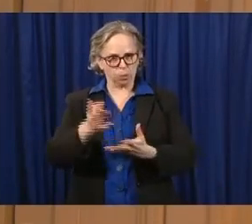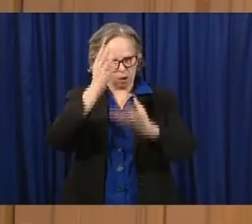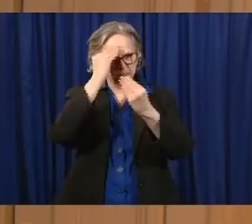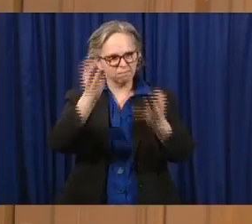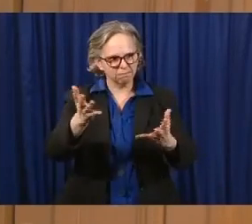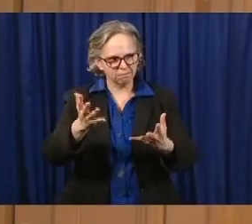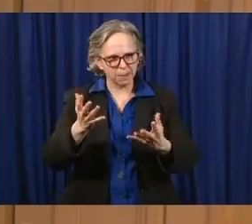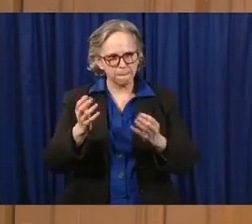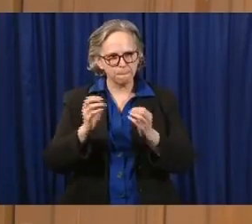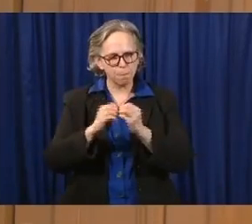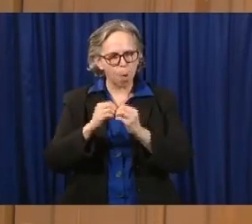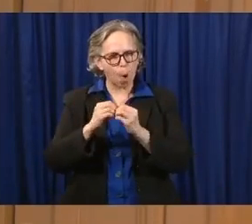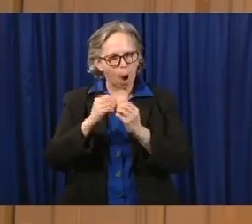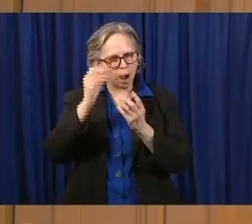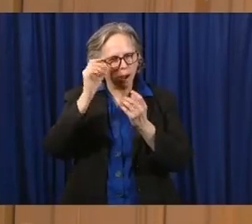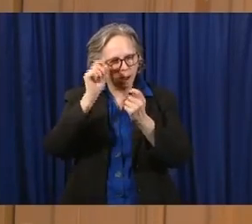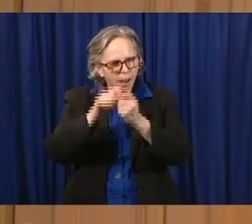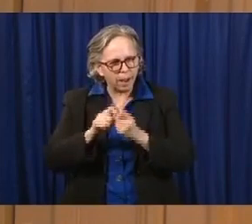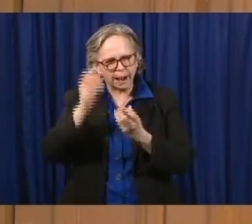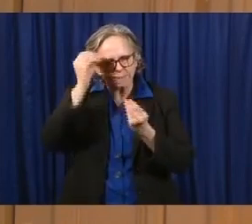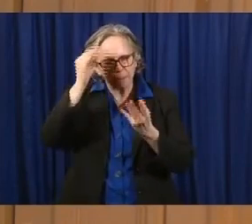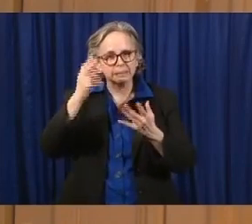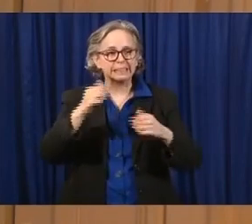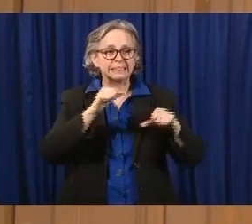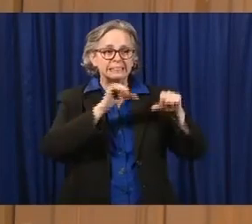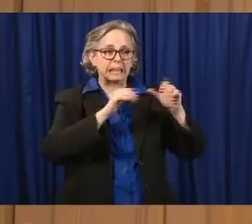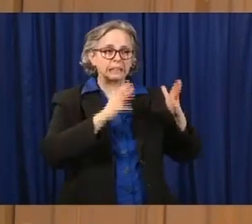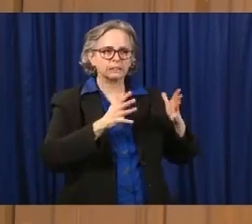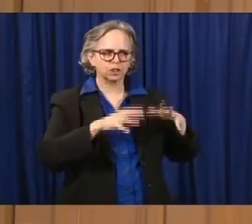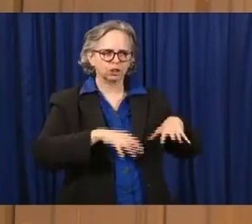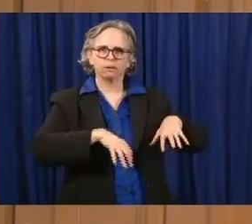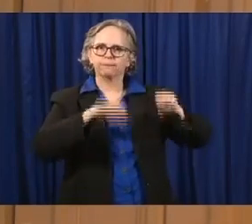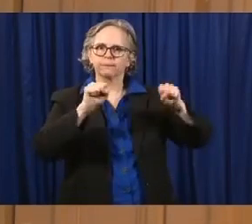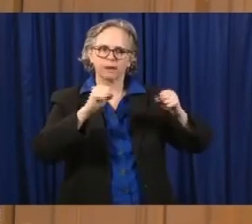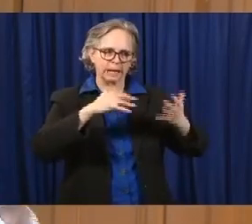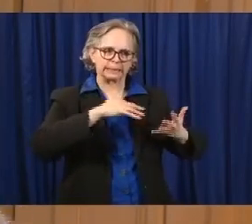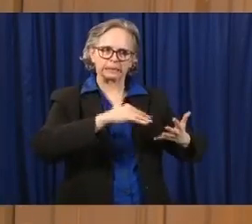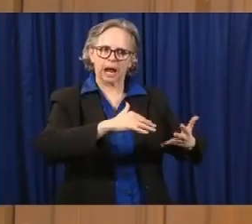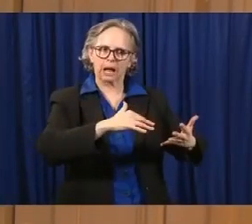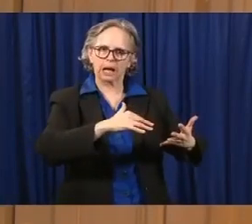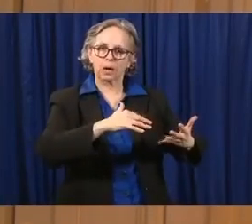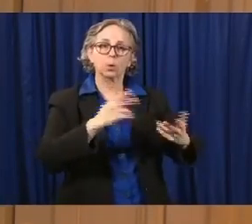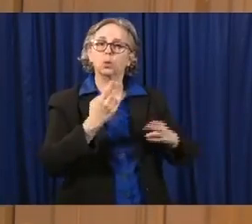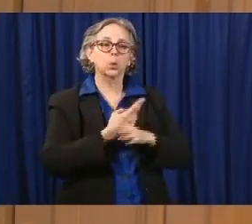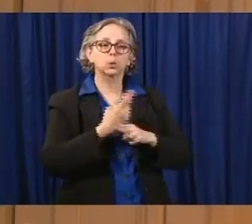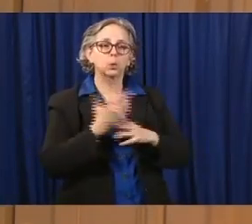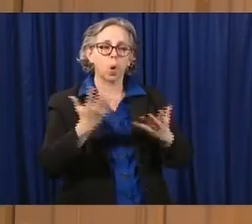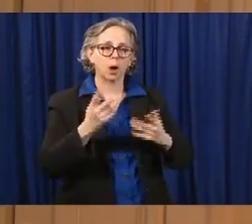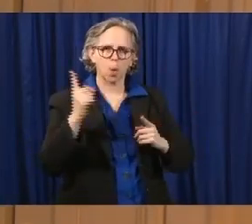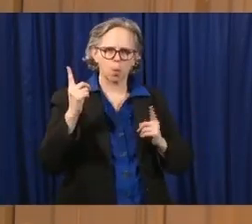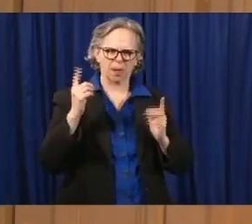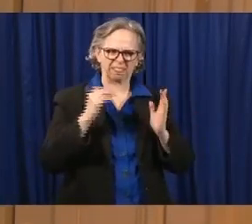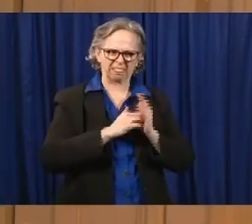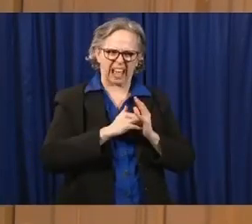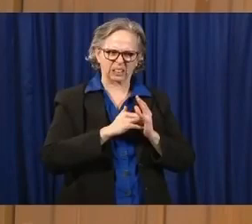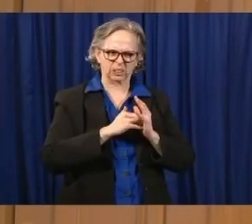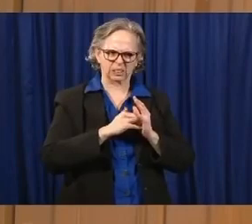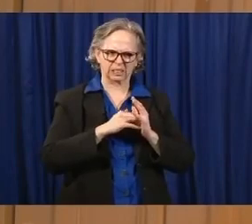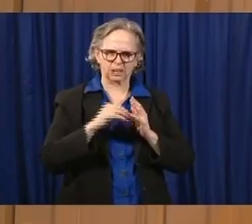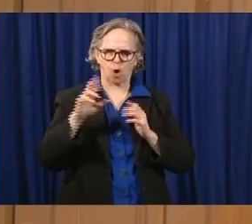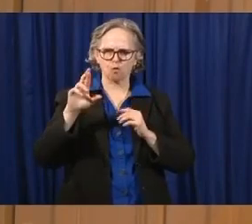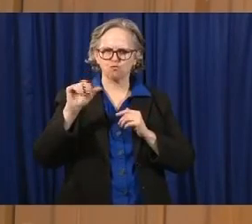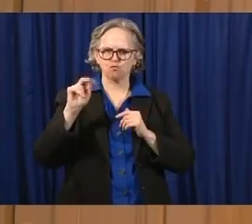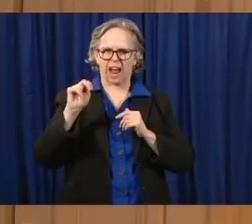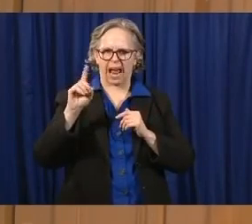a study using as few as 1,000 tests done randomly and assorted that will start to give us some